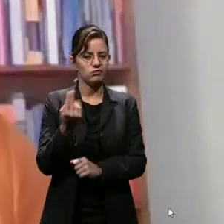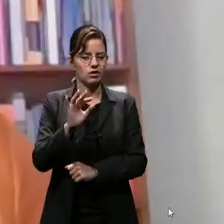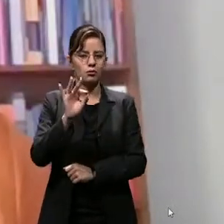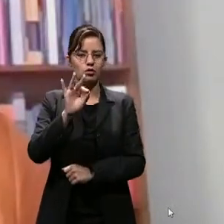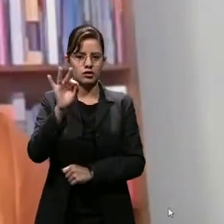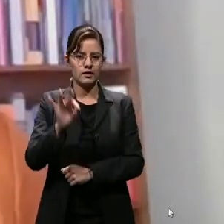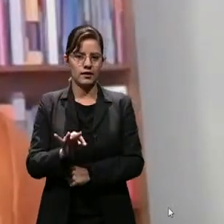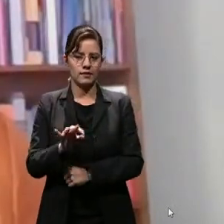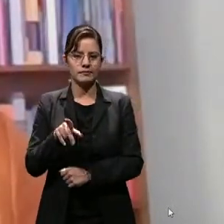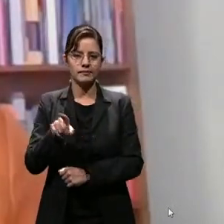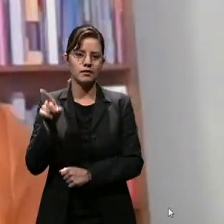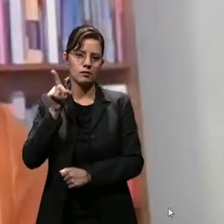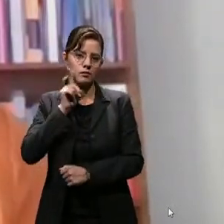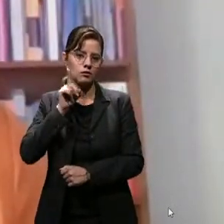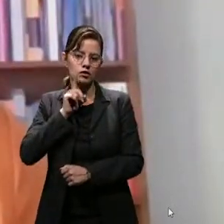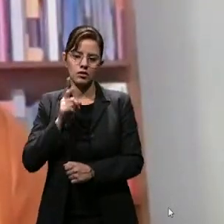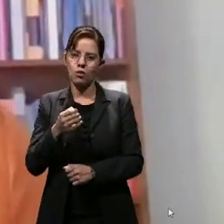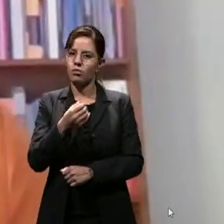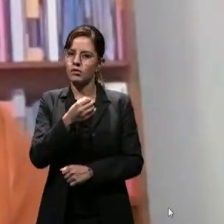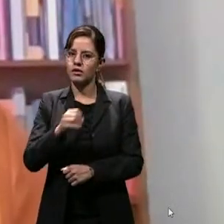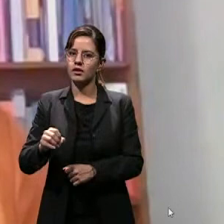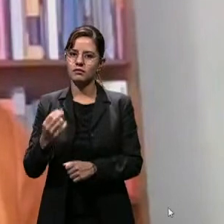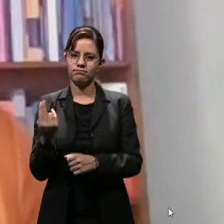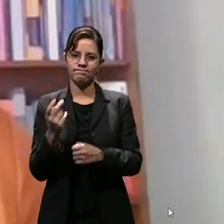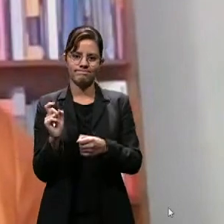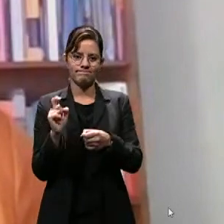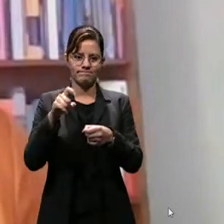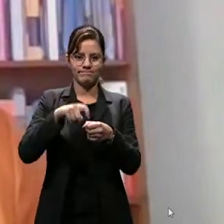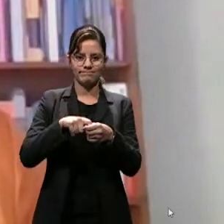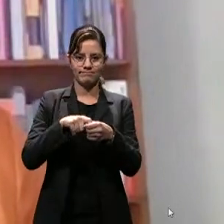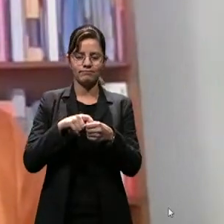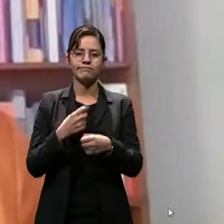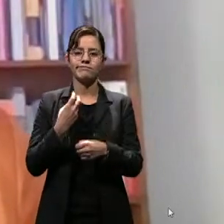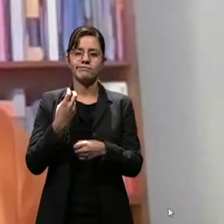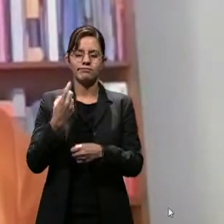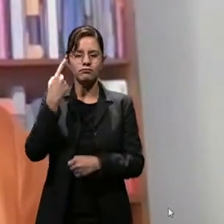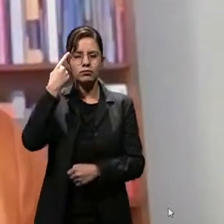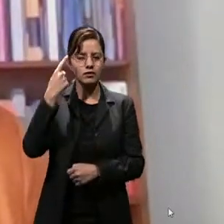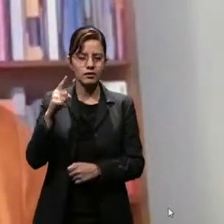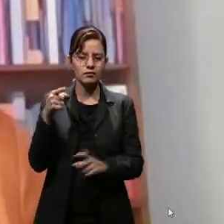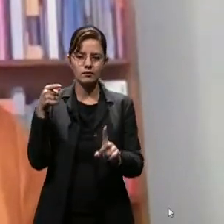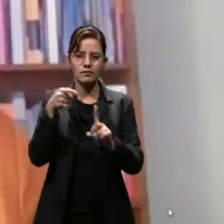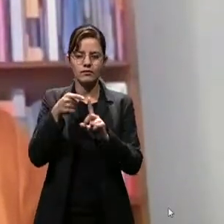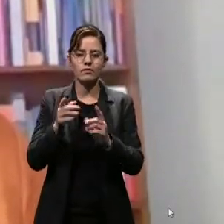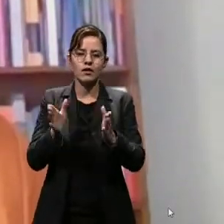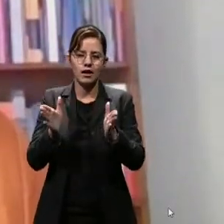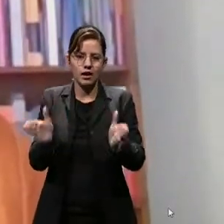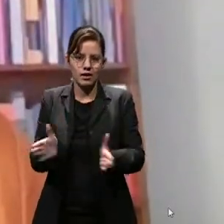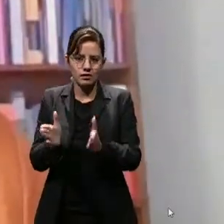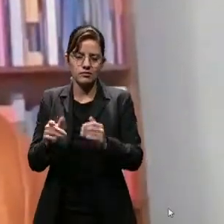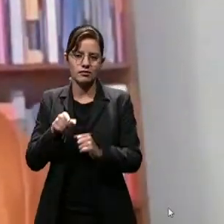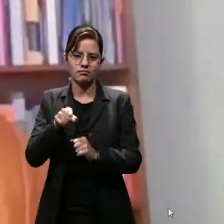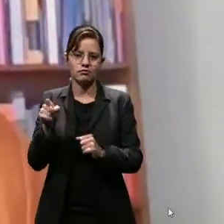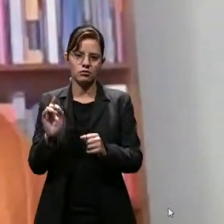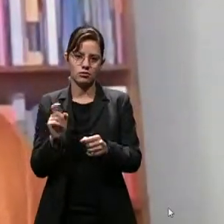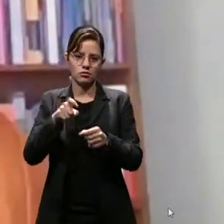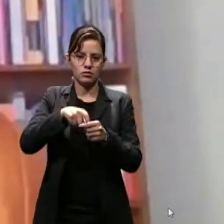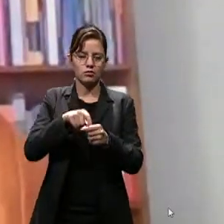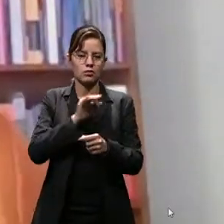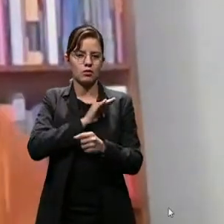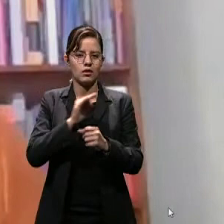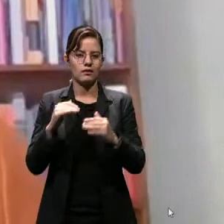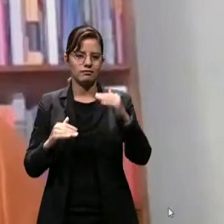measure of affirmative action that was proposed to promote the elimination of the gaps